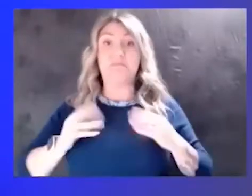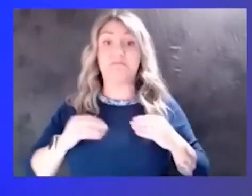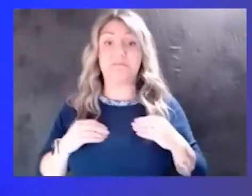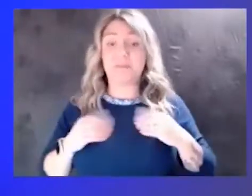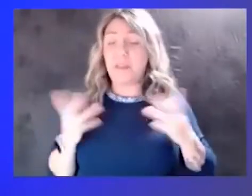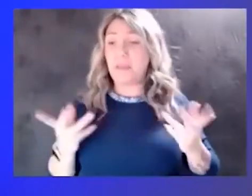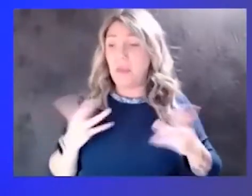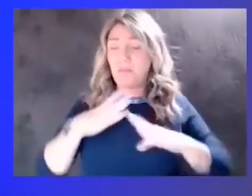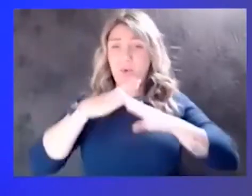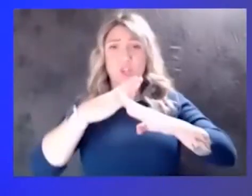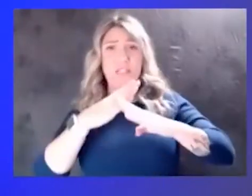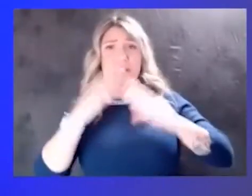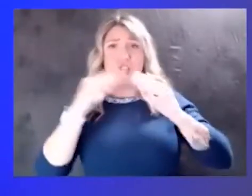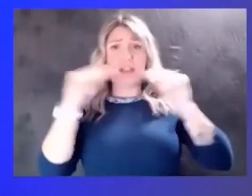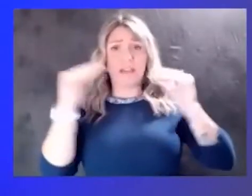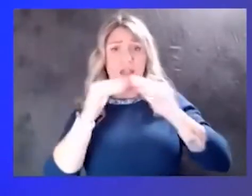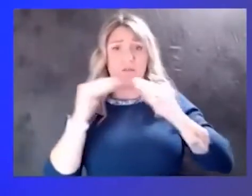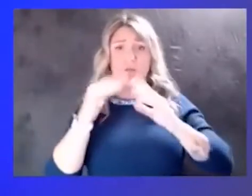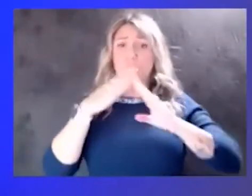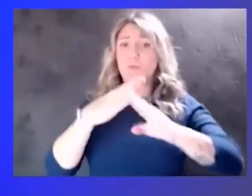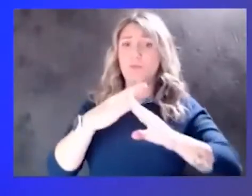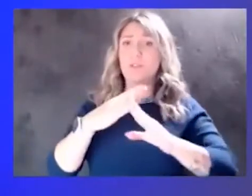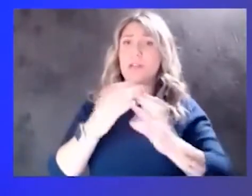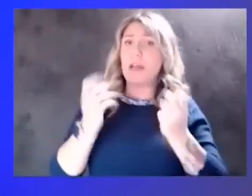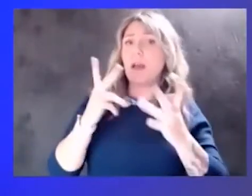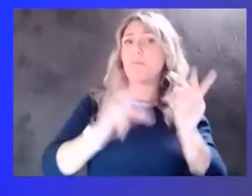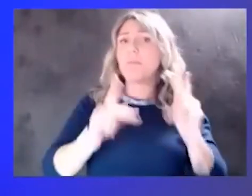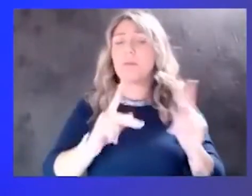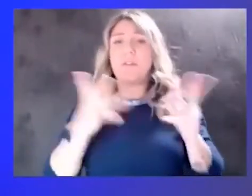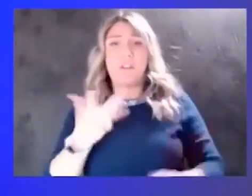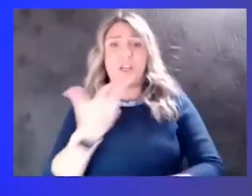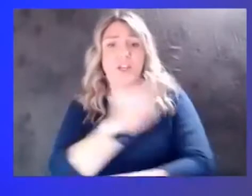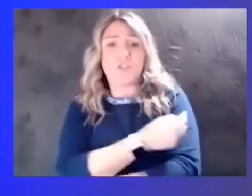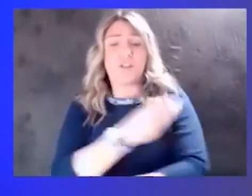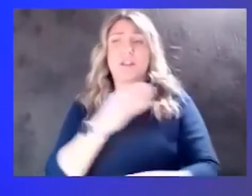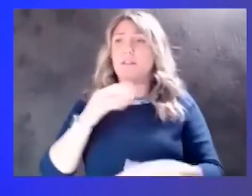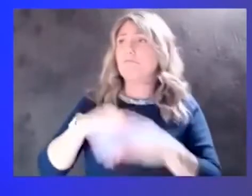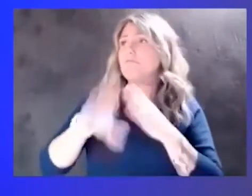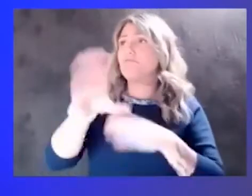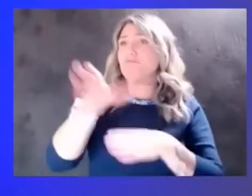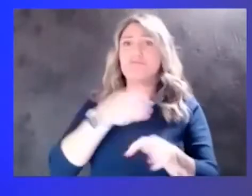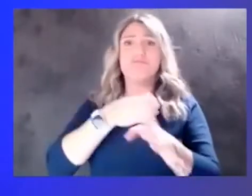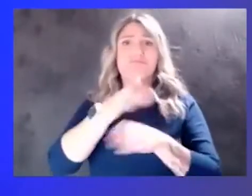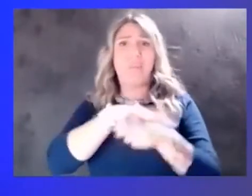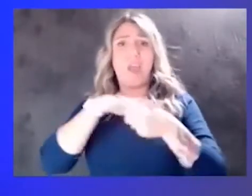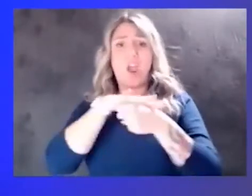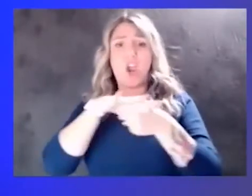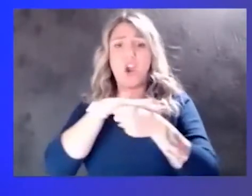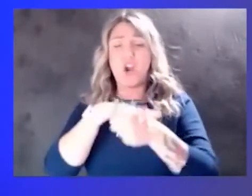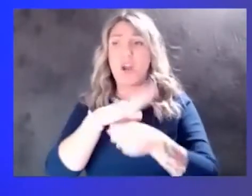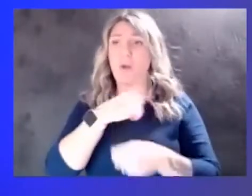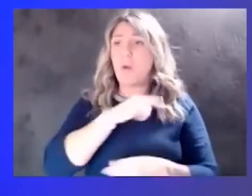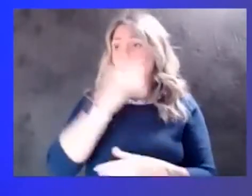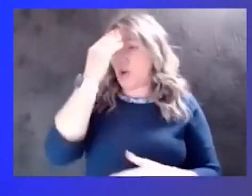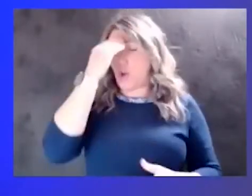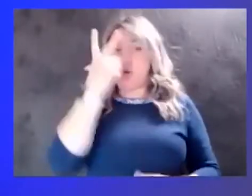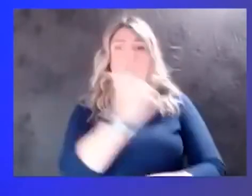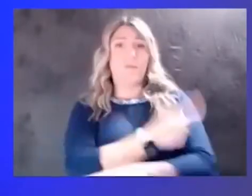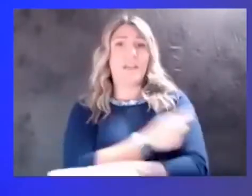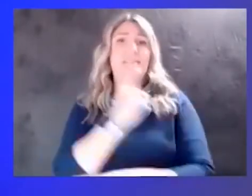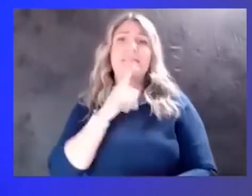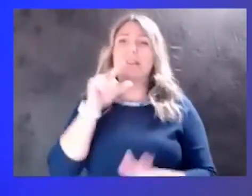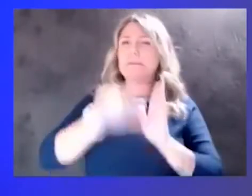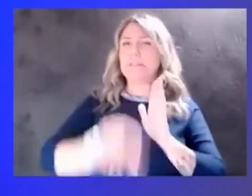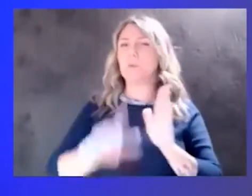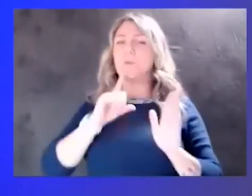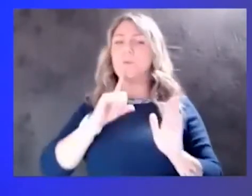that level of protection, the amount of people that have been vaccinated in your particular area. We know that vaccination has been a little bit lower uptake in